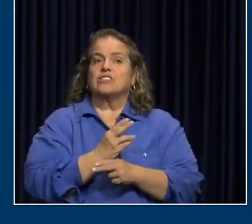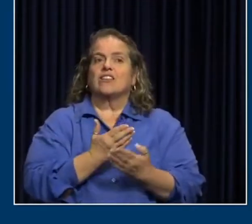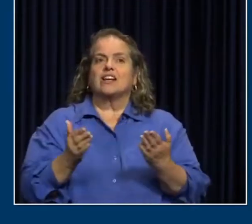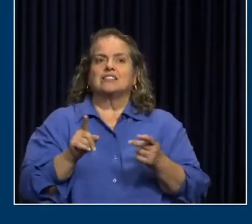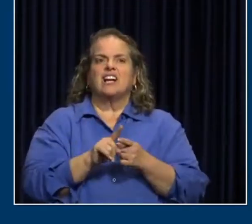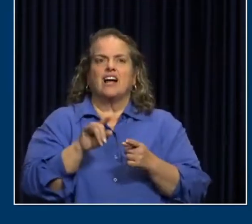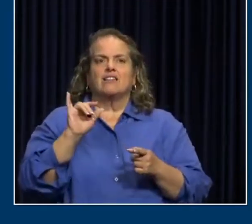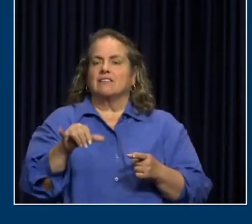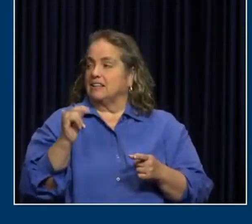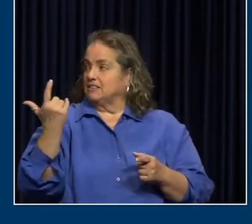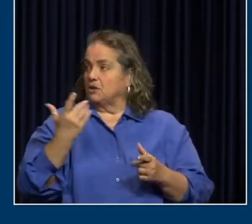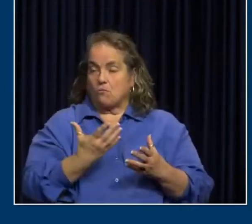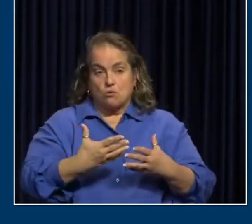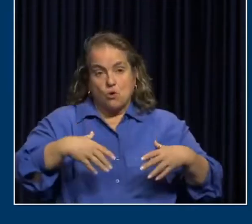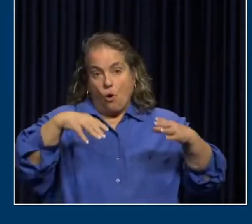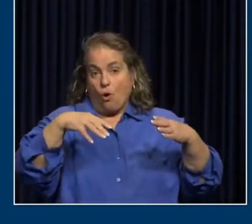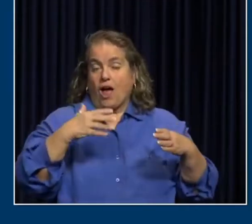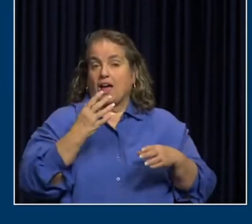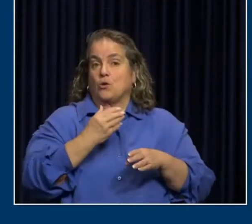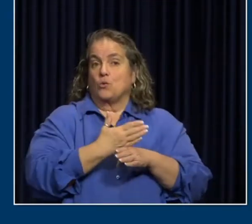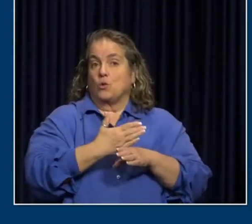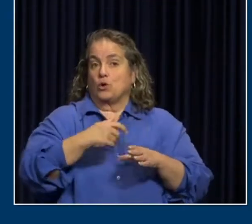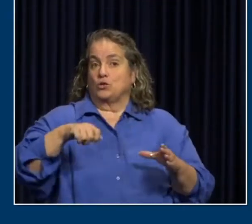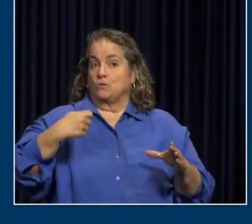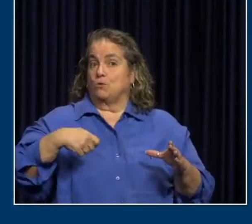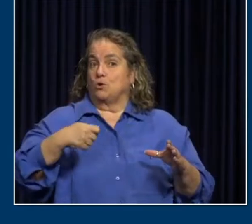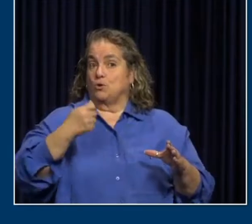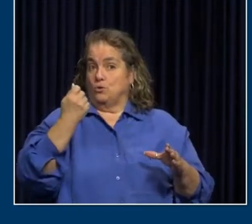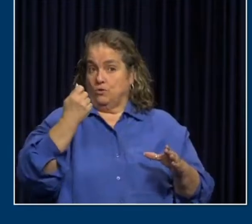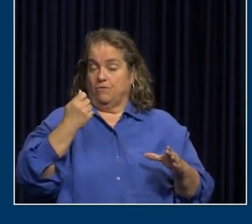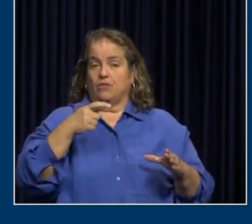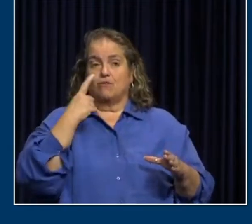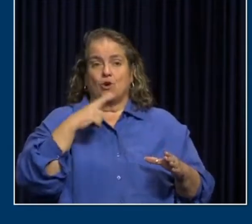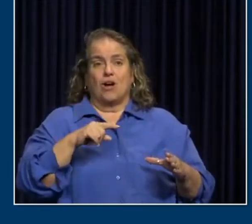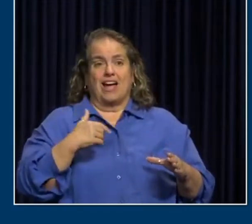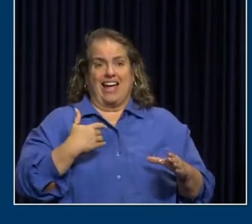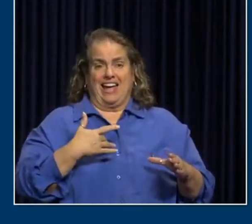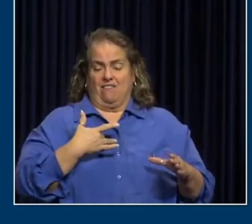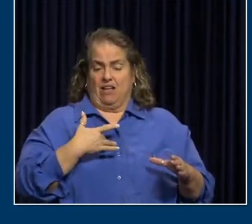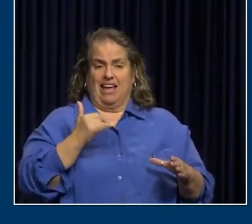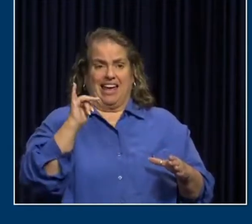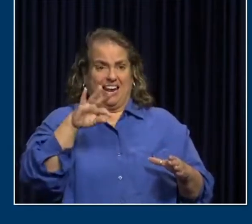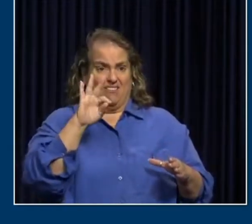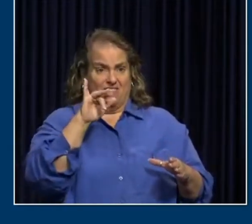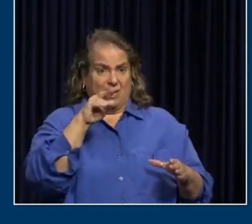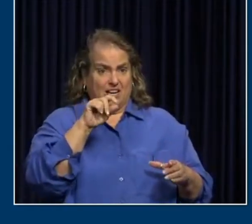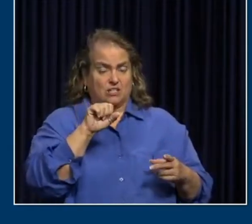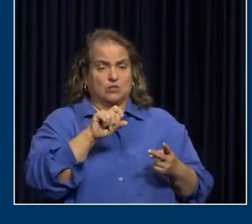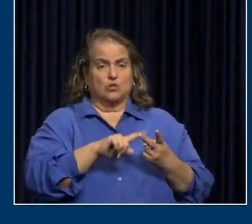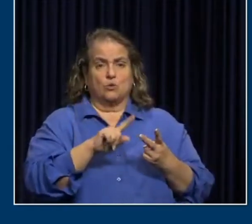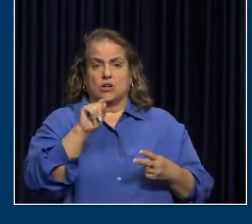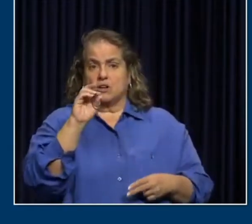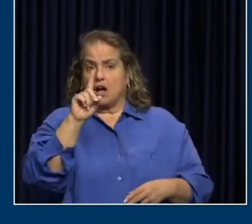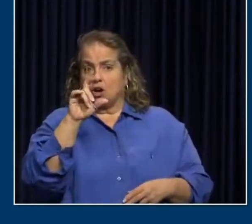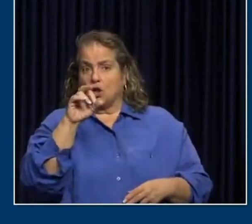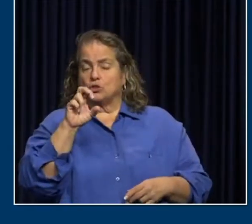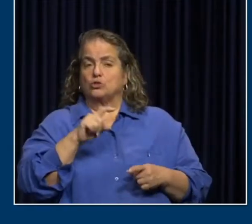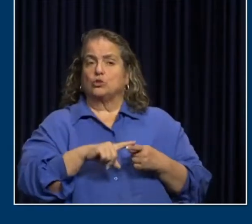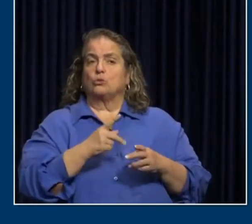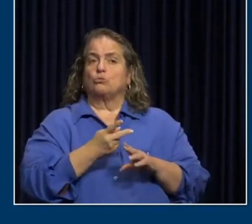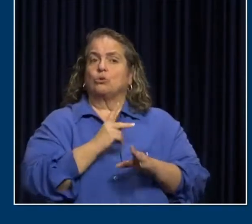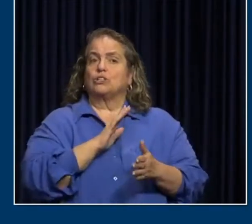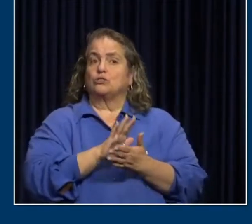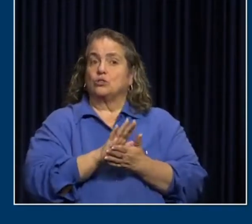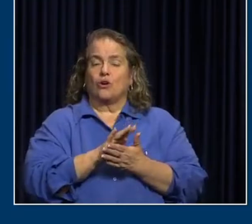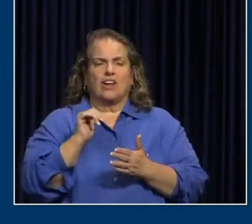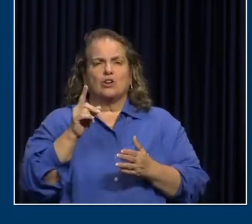bowl and wooden spoons in your home, from infants all the way on up to toddlers and to preschoolers. They can do different things. Babies